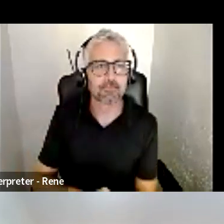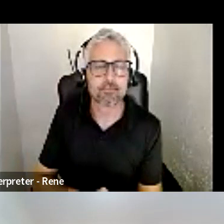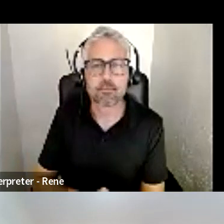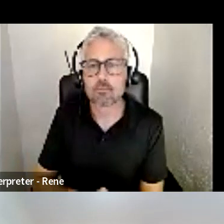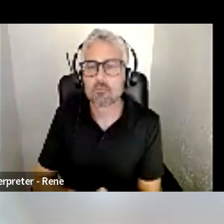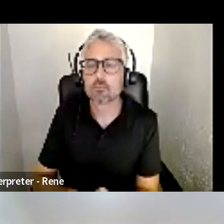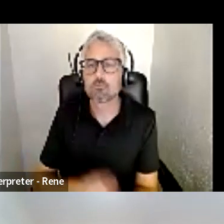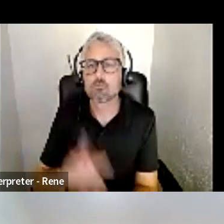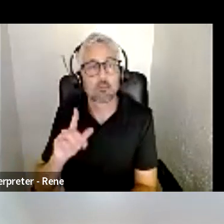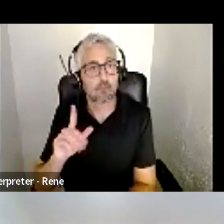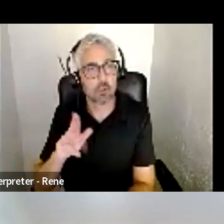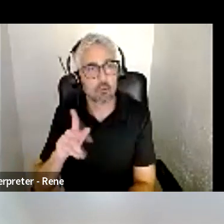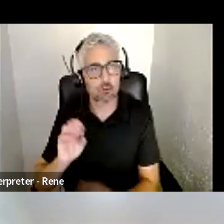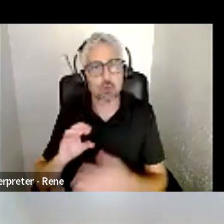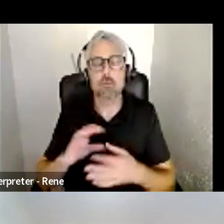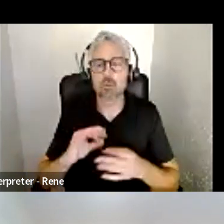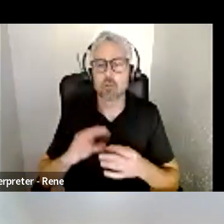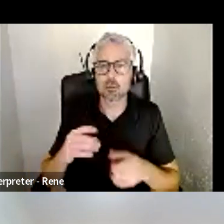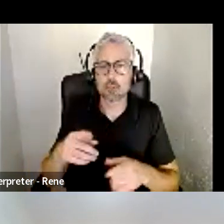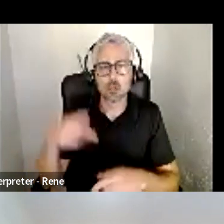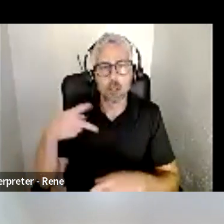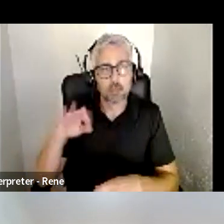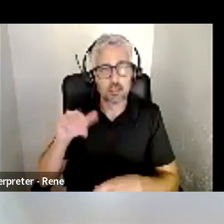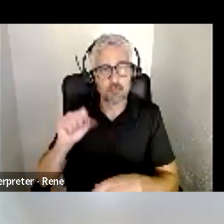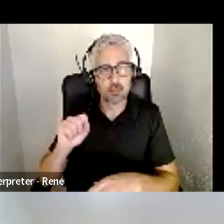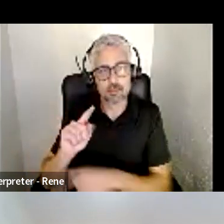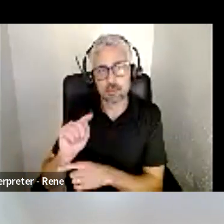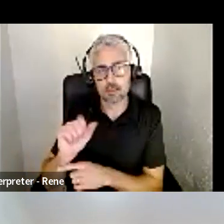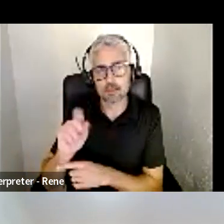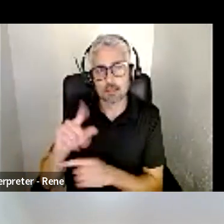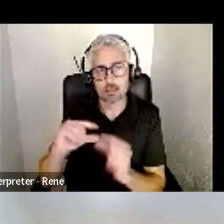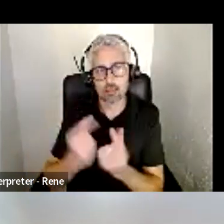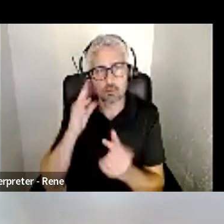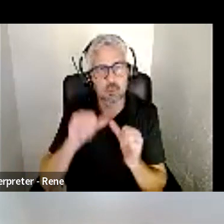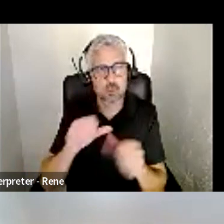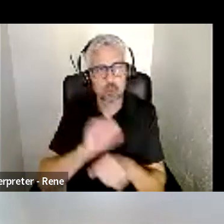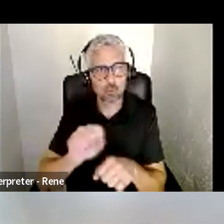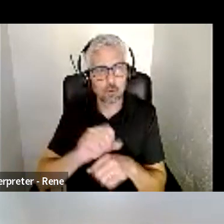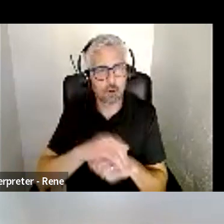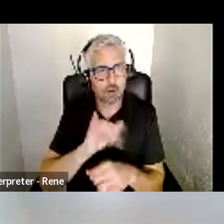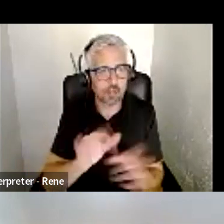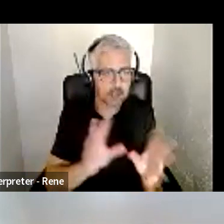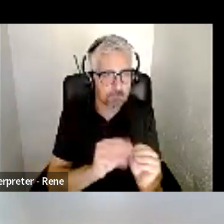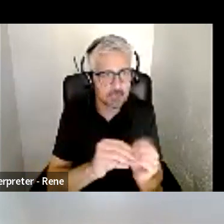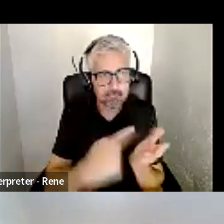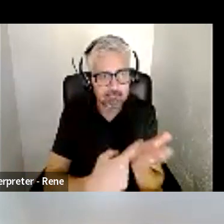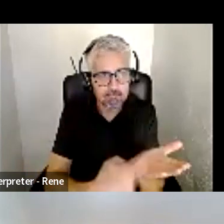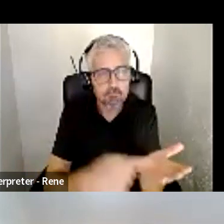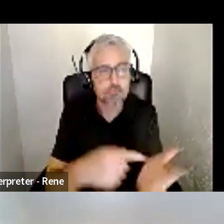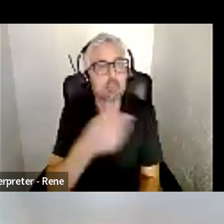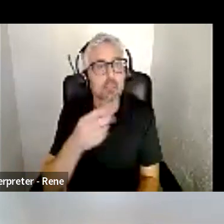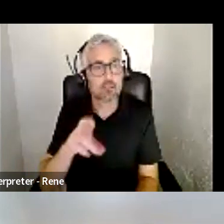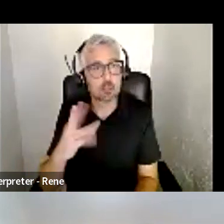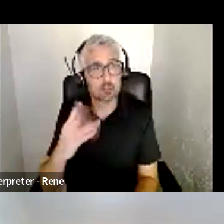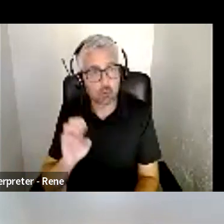Okay, great. So I think the PFAS task group is going to continue to meet and work through these issues. Dr. White, thank you